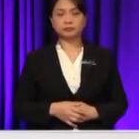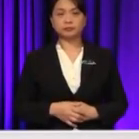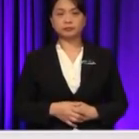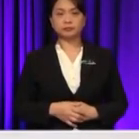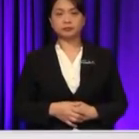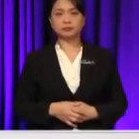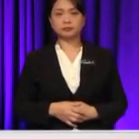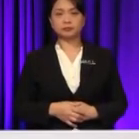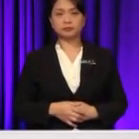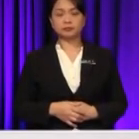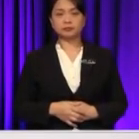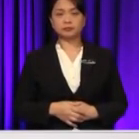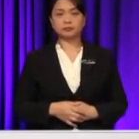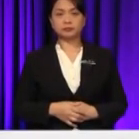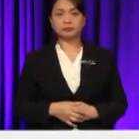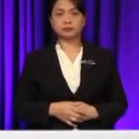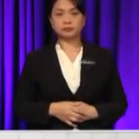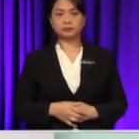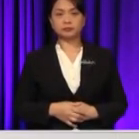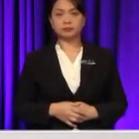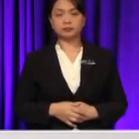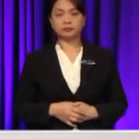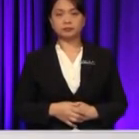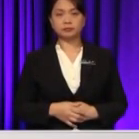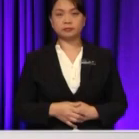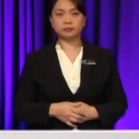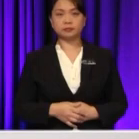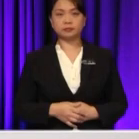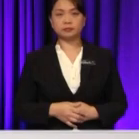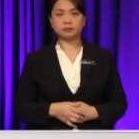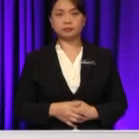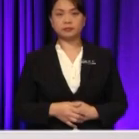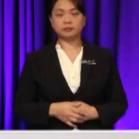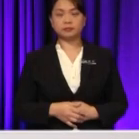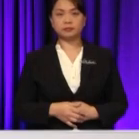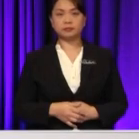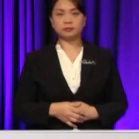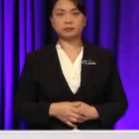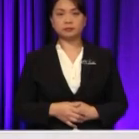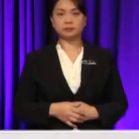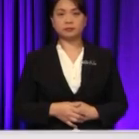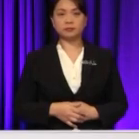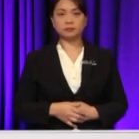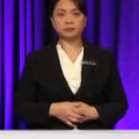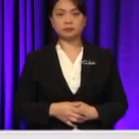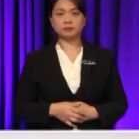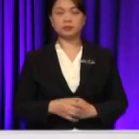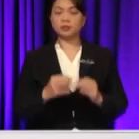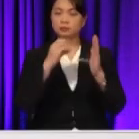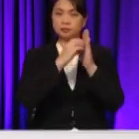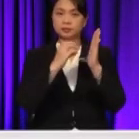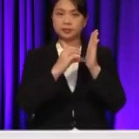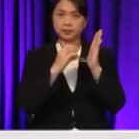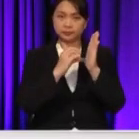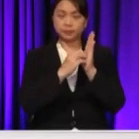I can choose only the best and good quality ingredients for my food. It is healthier than